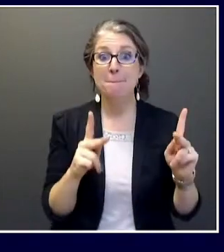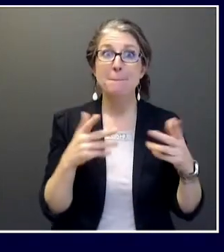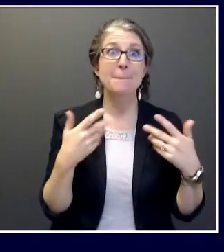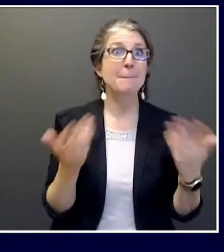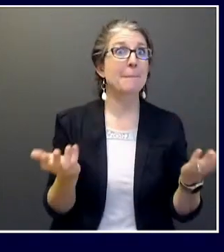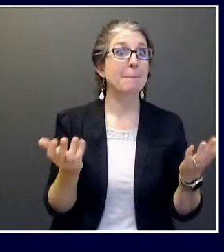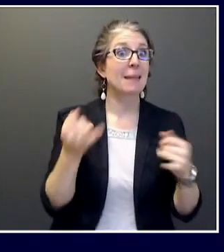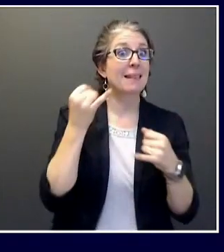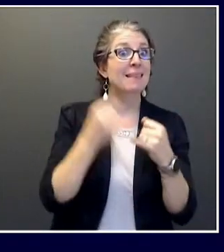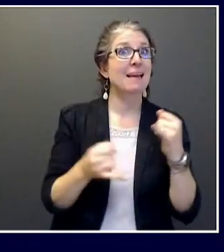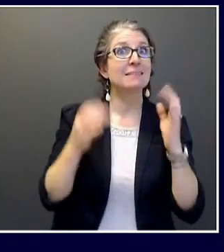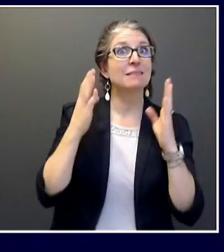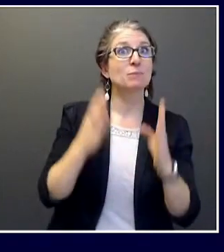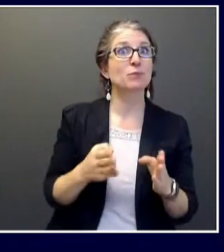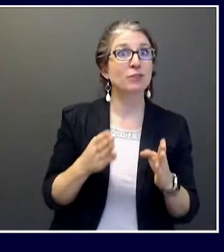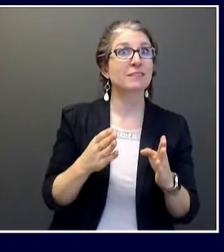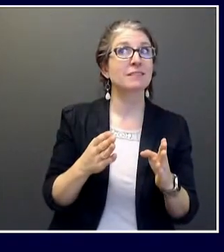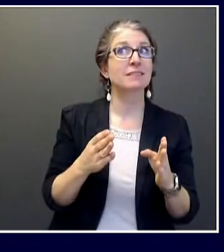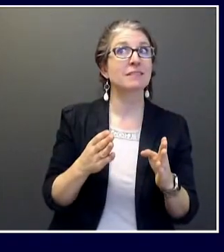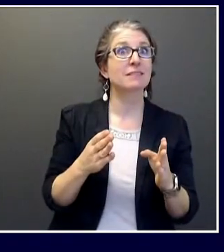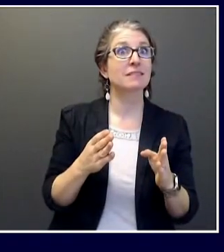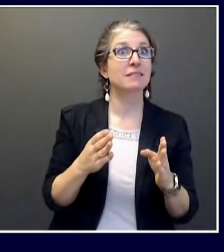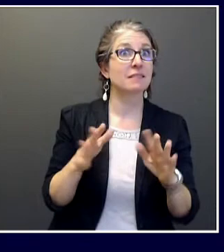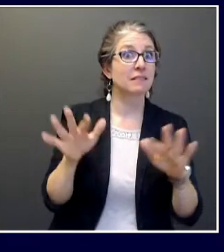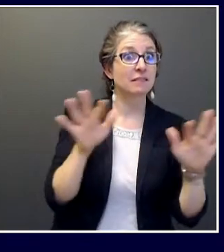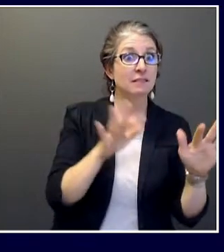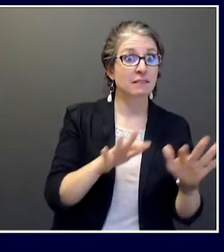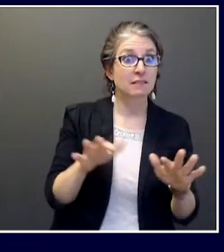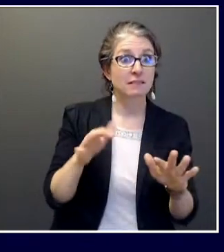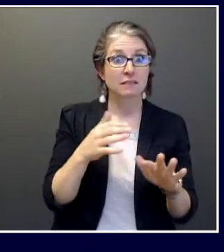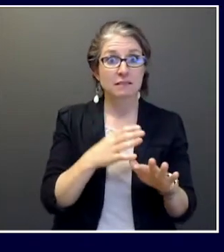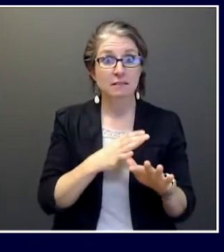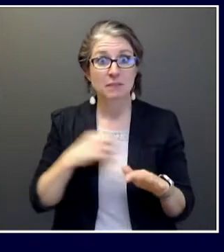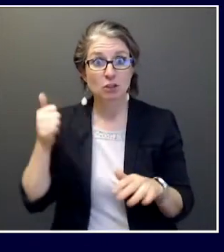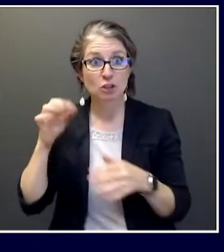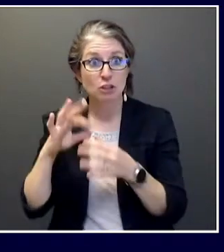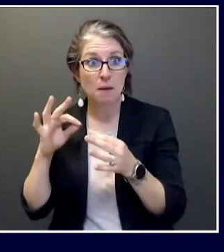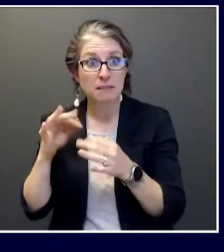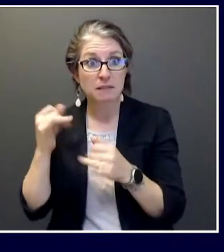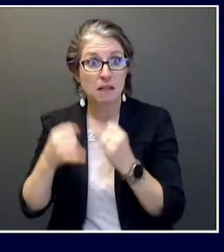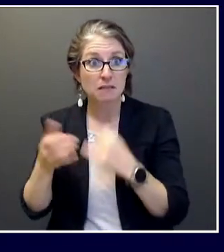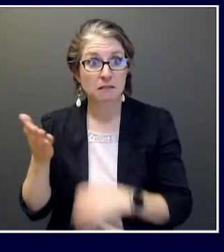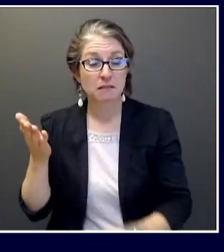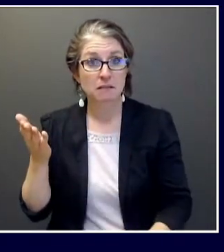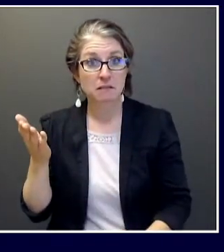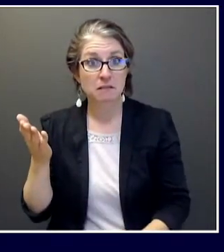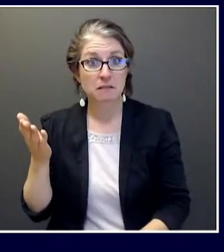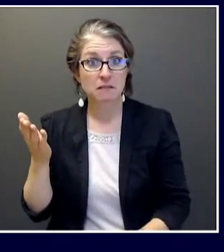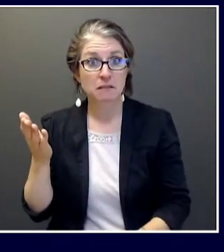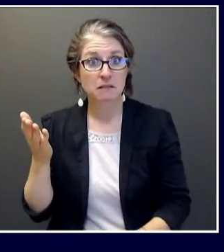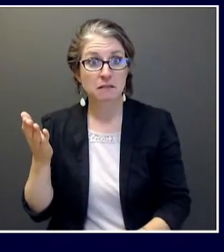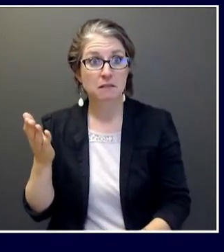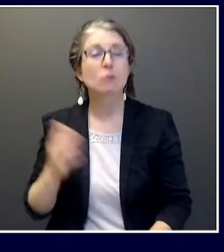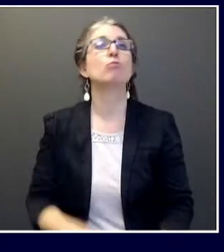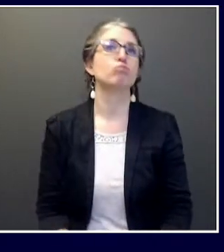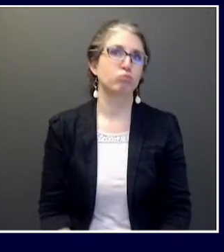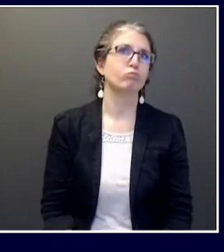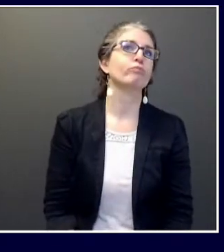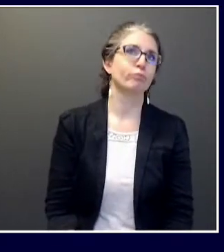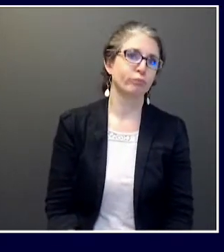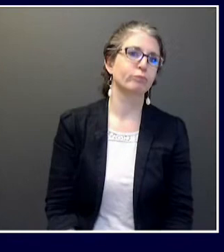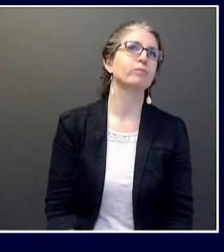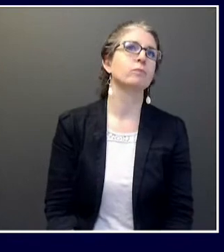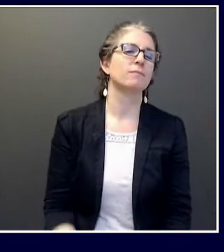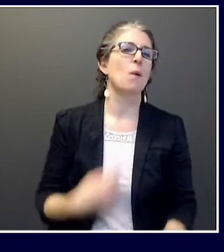our hour. Commissioner, any final things from you before we adjourn for the afternoon? I'm just going to go back and say a quick thank